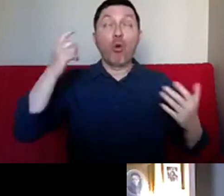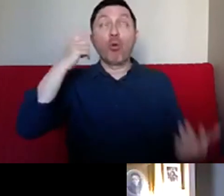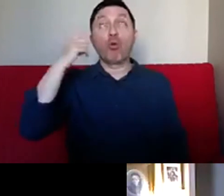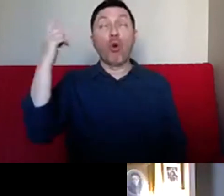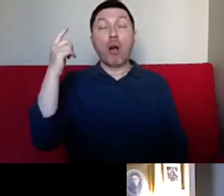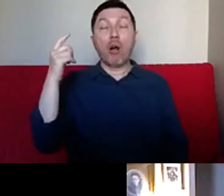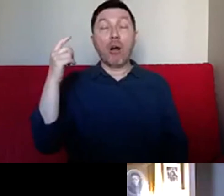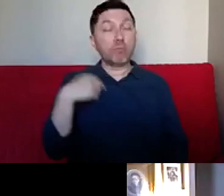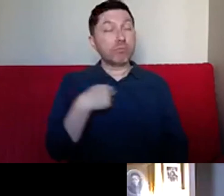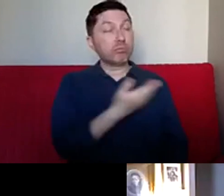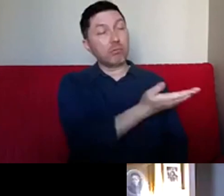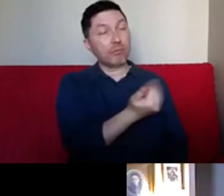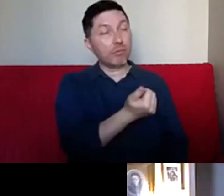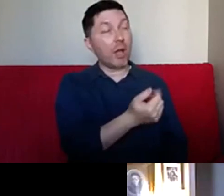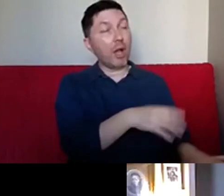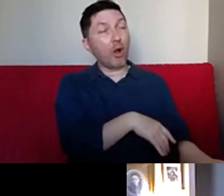now you reached